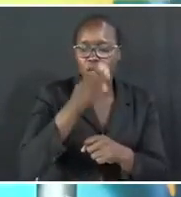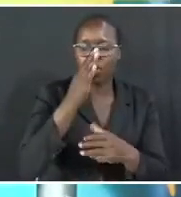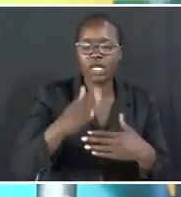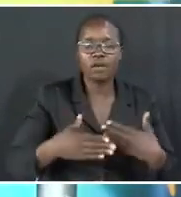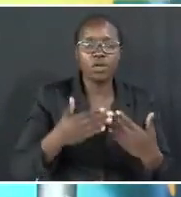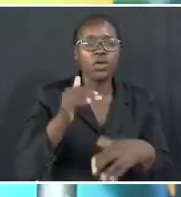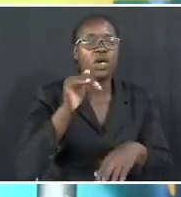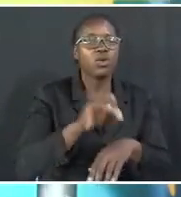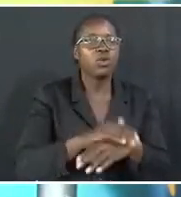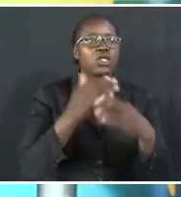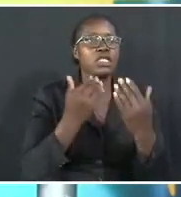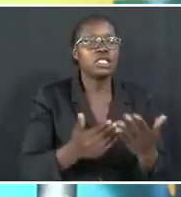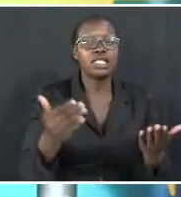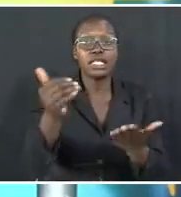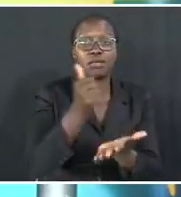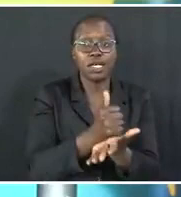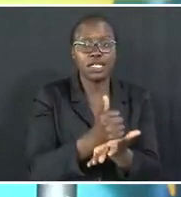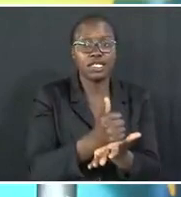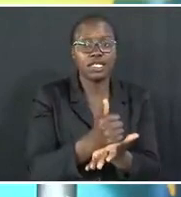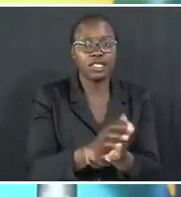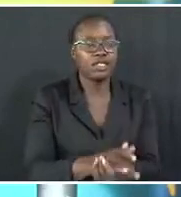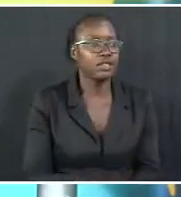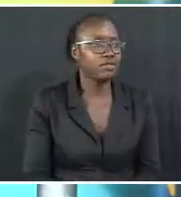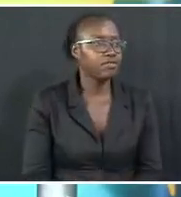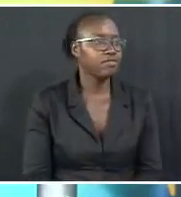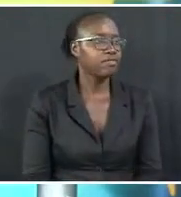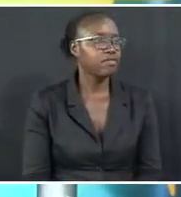good children. Amen? Amen.